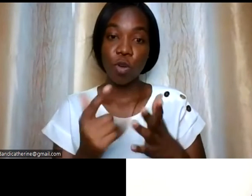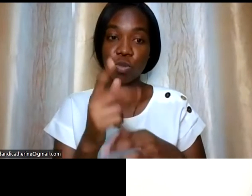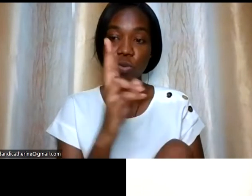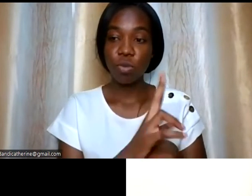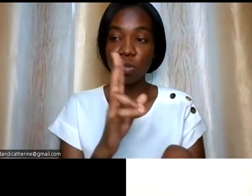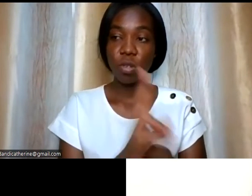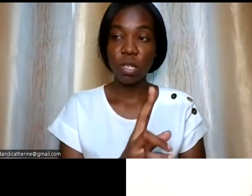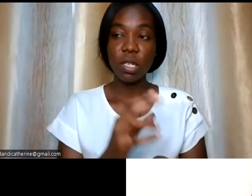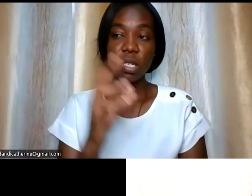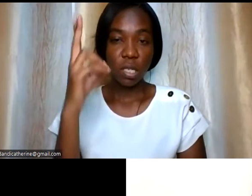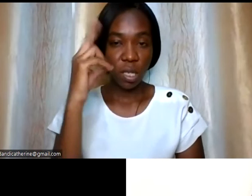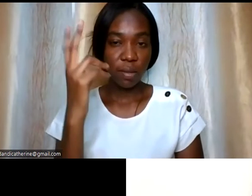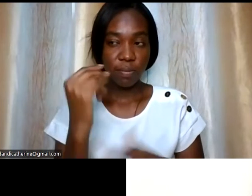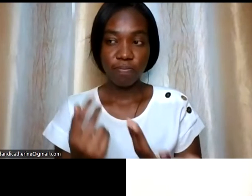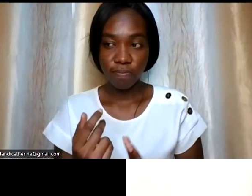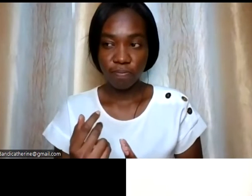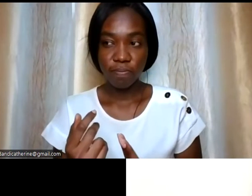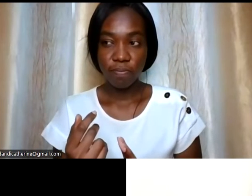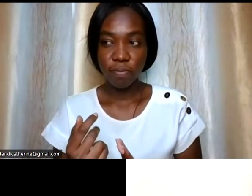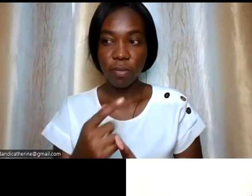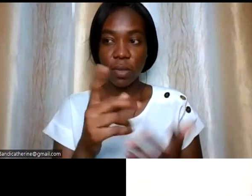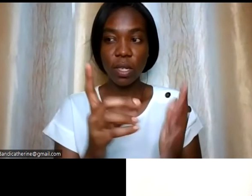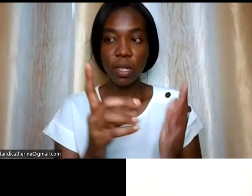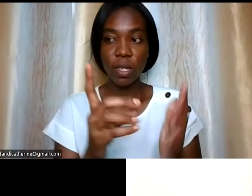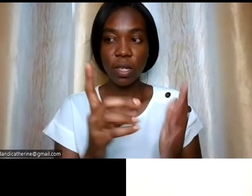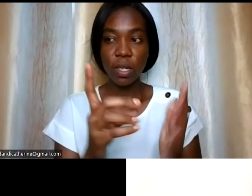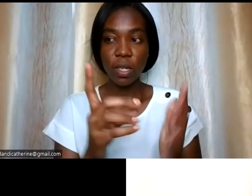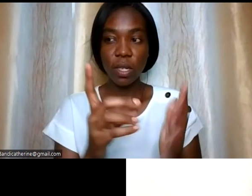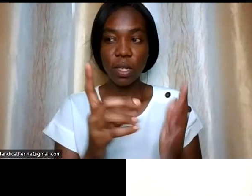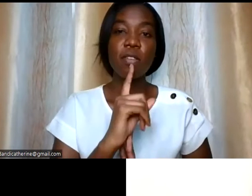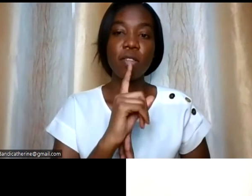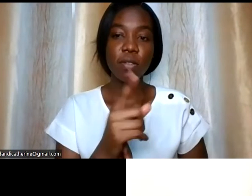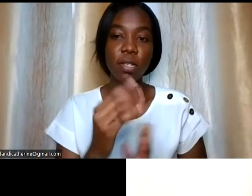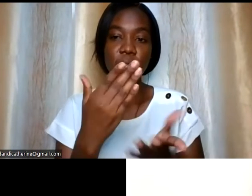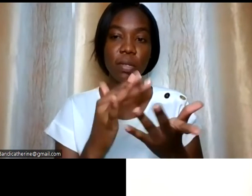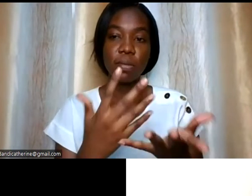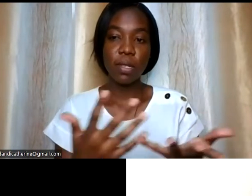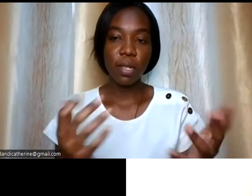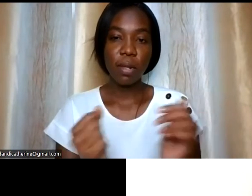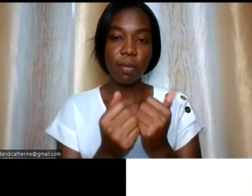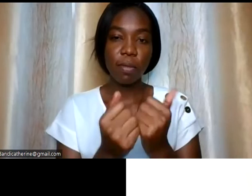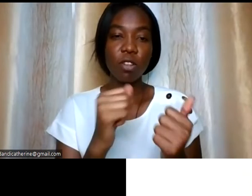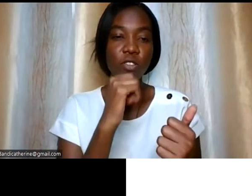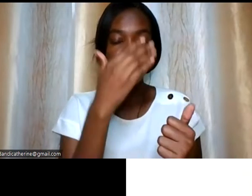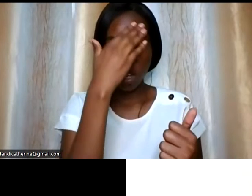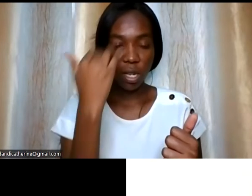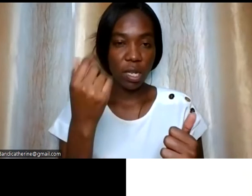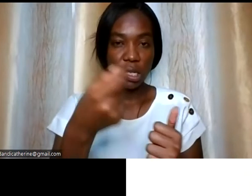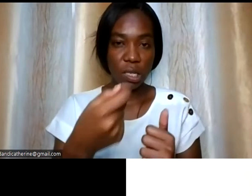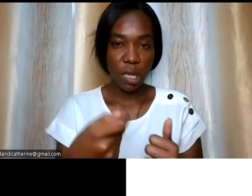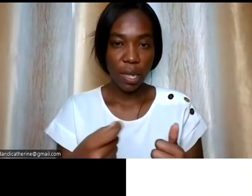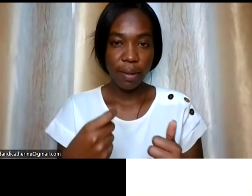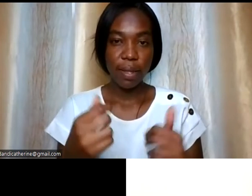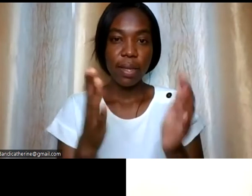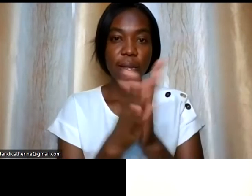developing. If, for example, you've got an external counselors, don't forget to sign in. And when you see that it is getting on